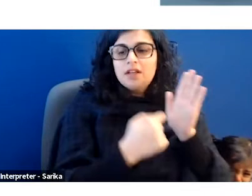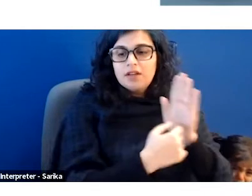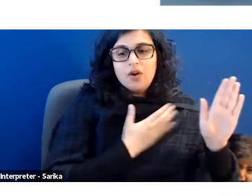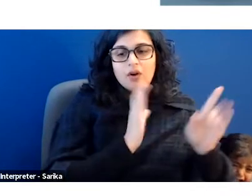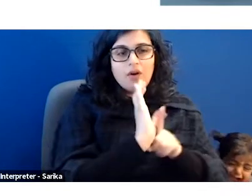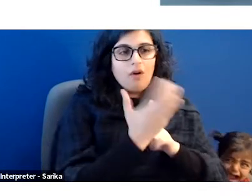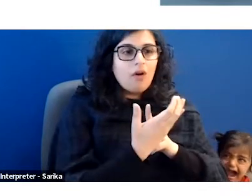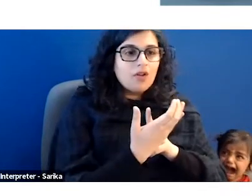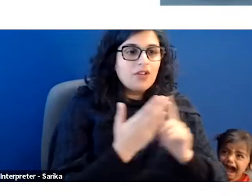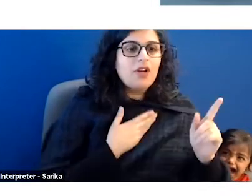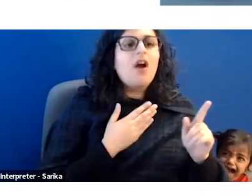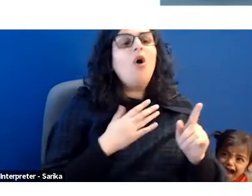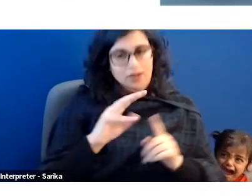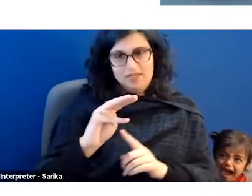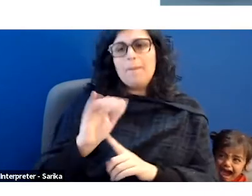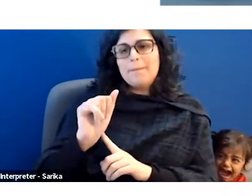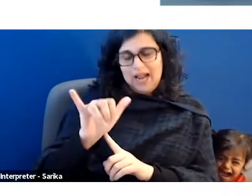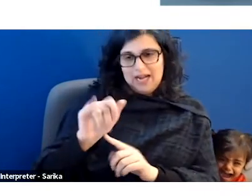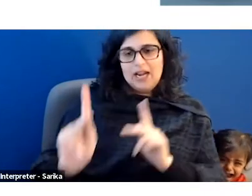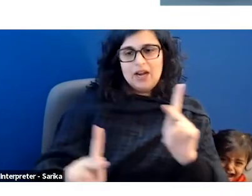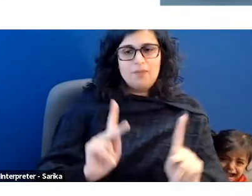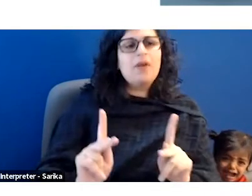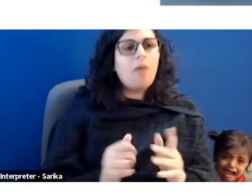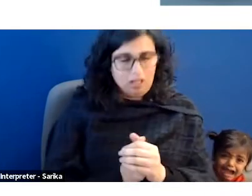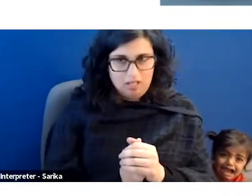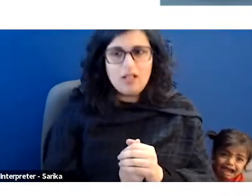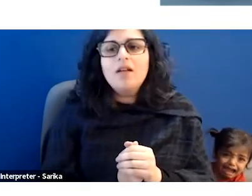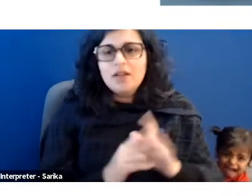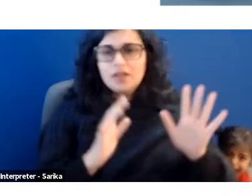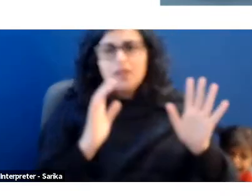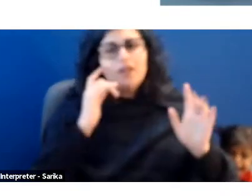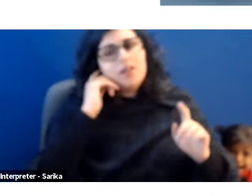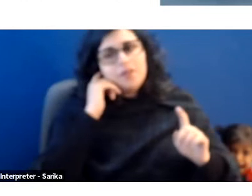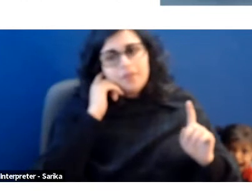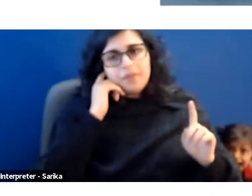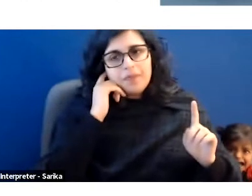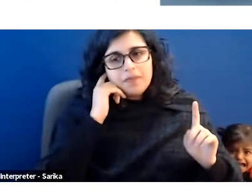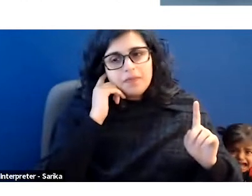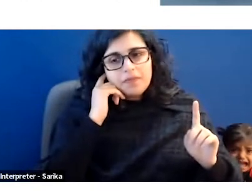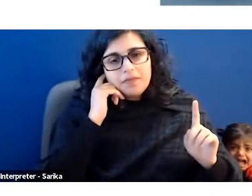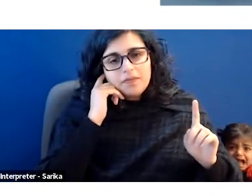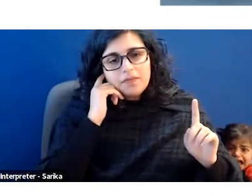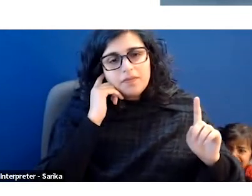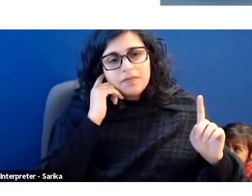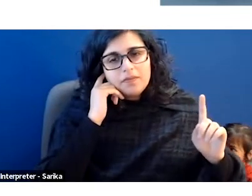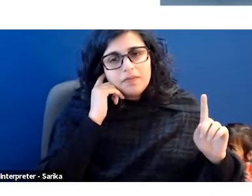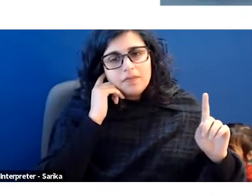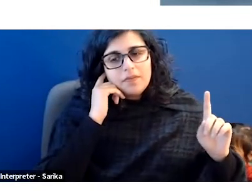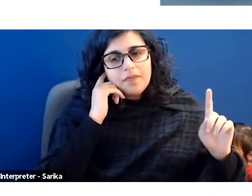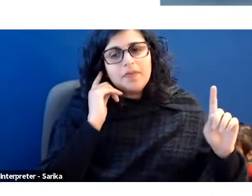family story. The items that I brought into show at the event are